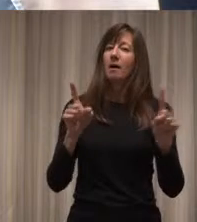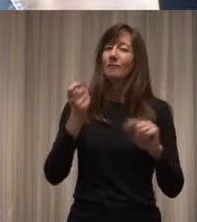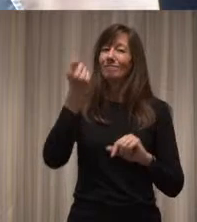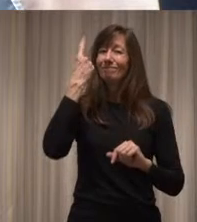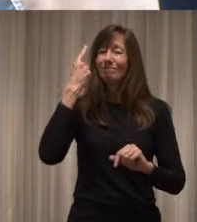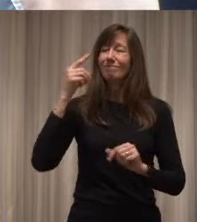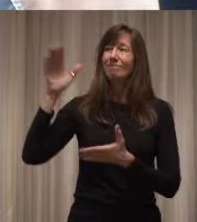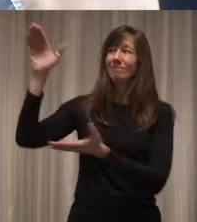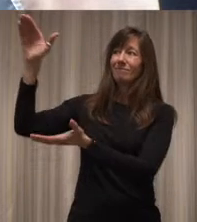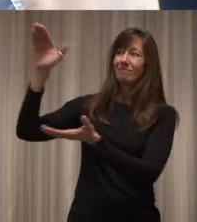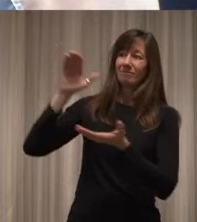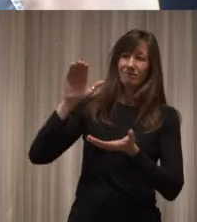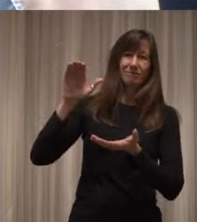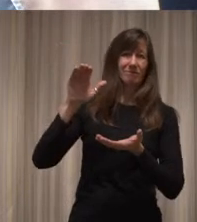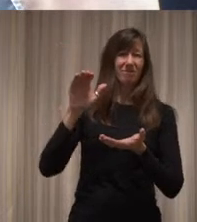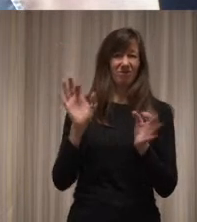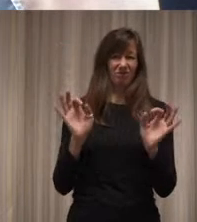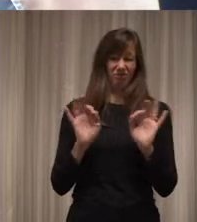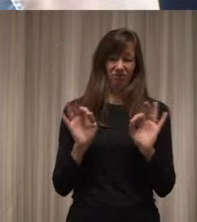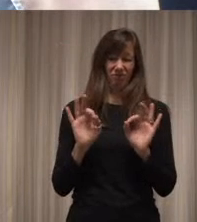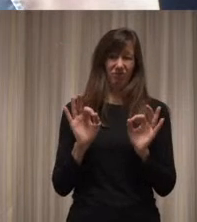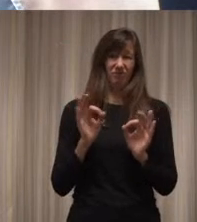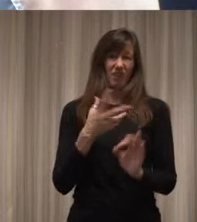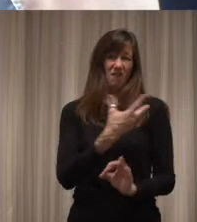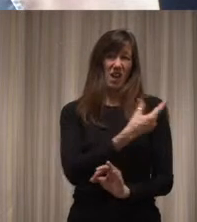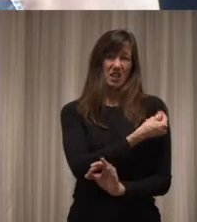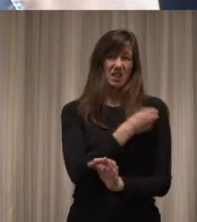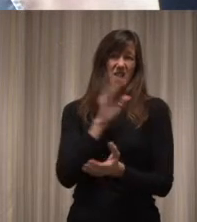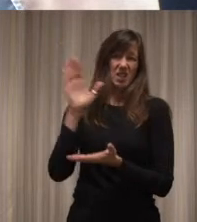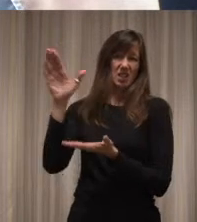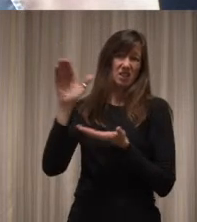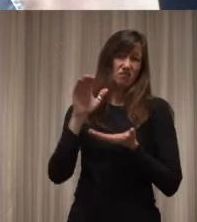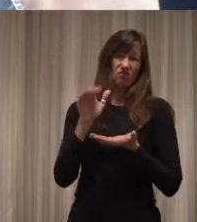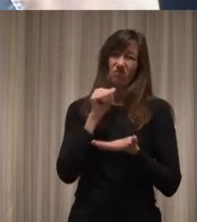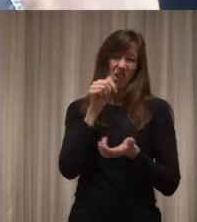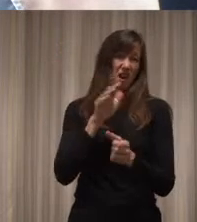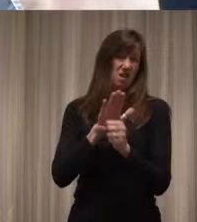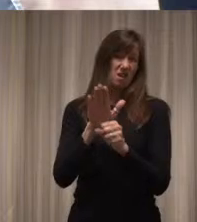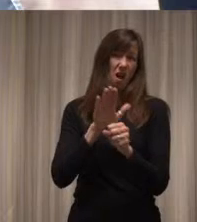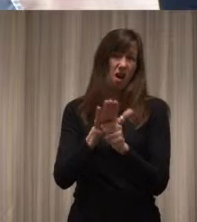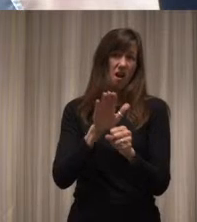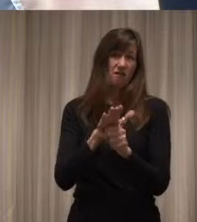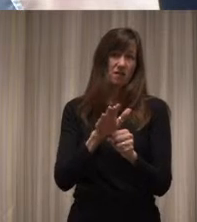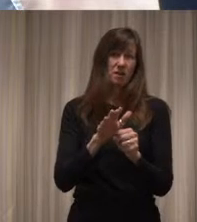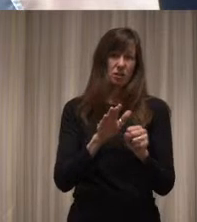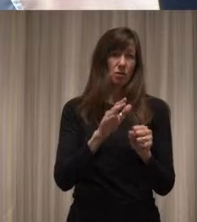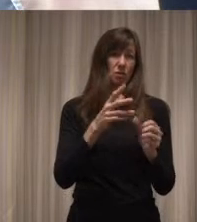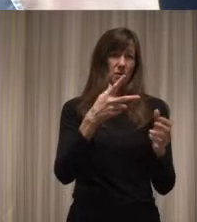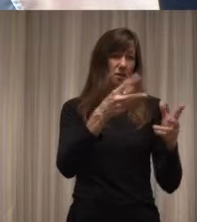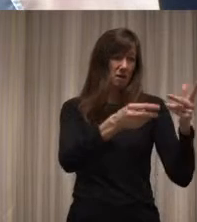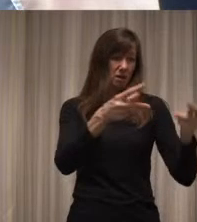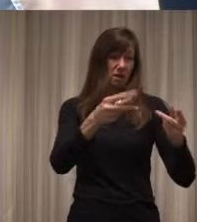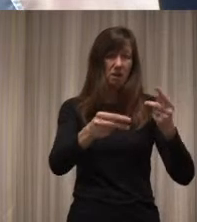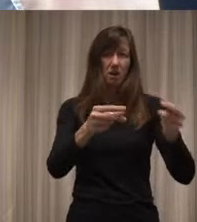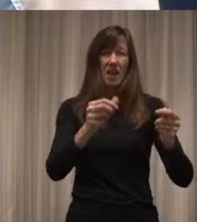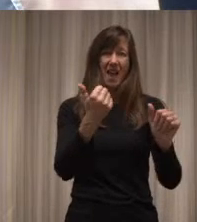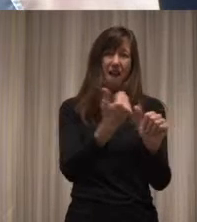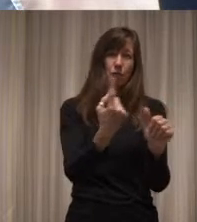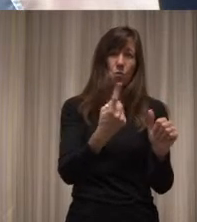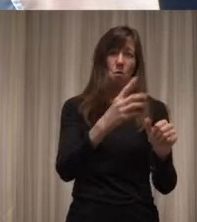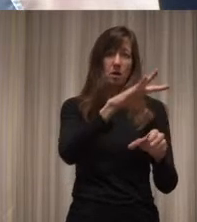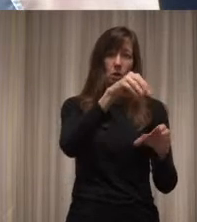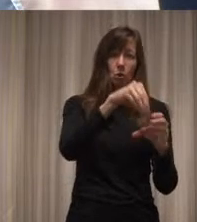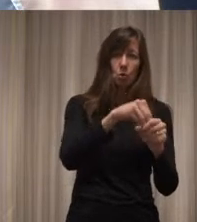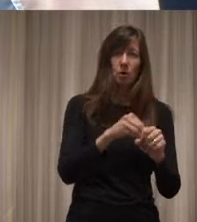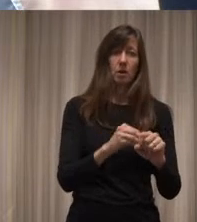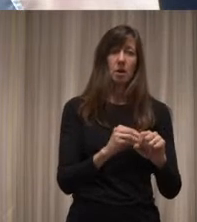to get everyone in 1A vaccinated, but we believe starting next week and in the coming weeks, we should be able to do